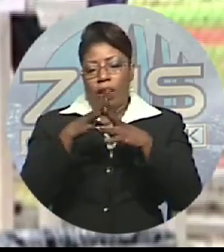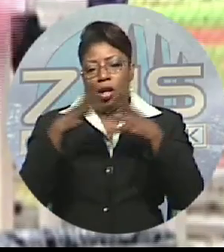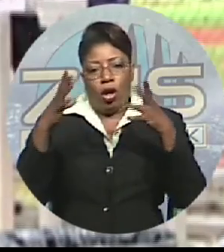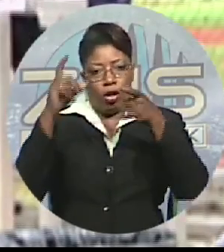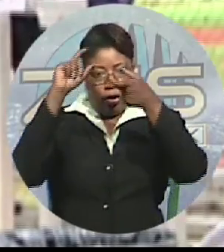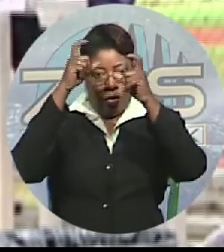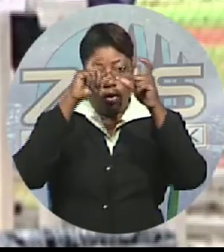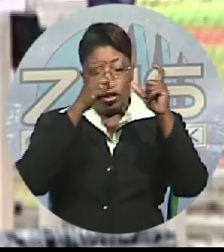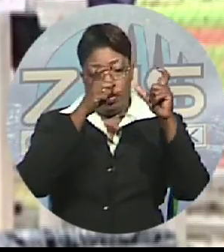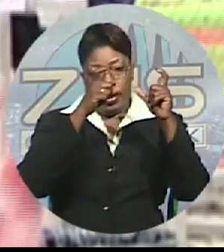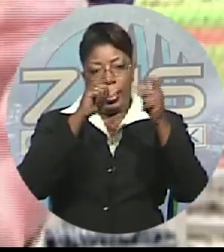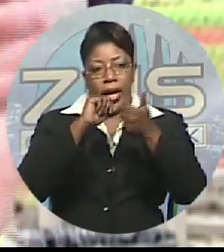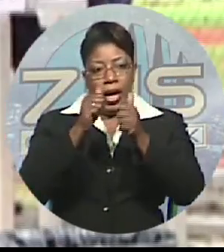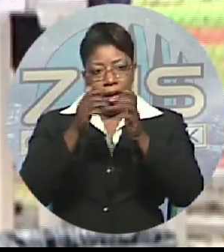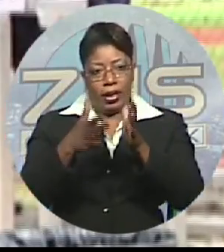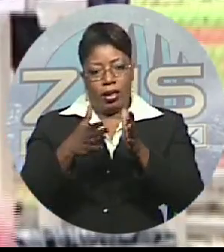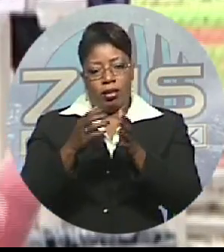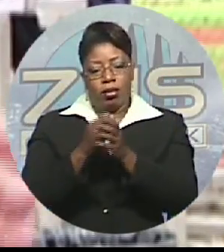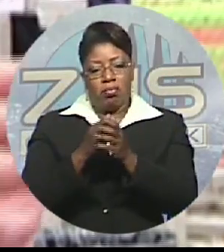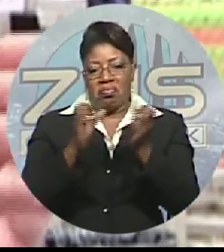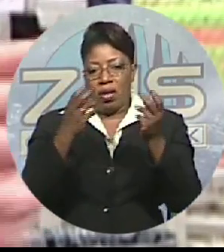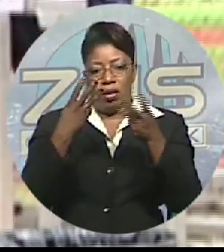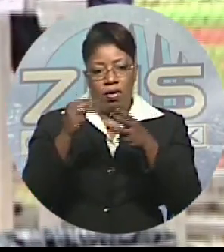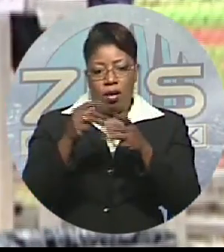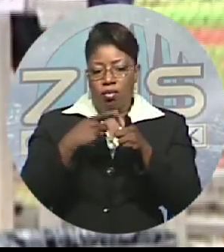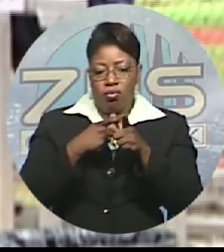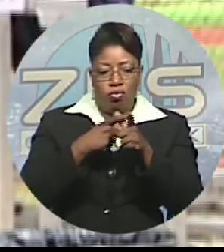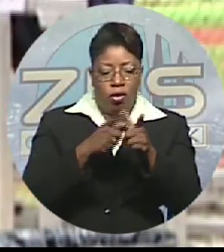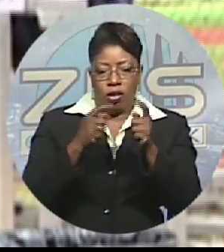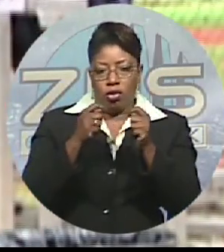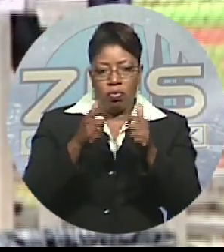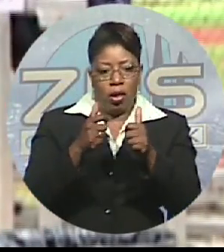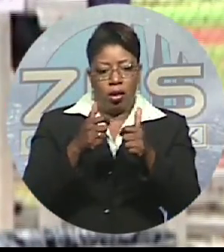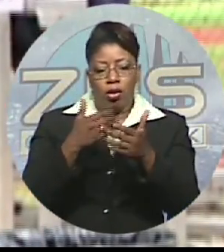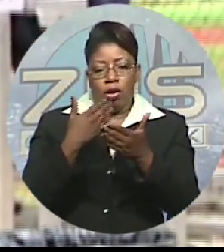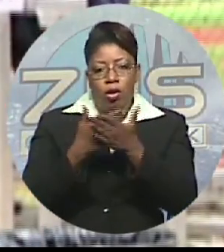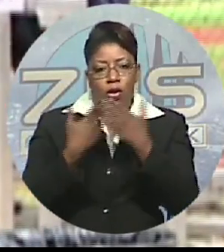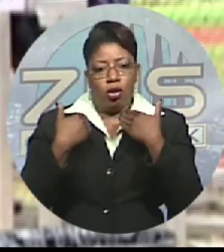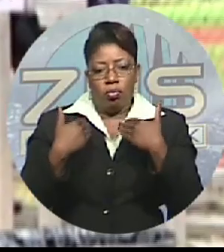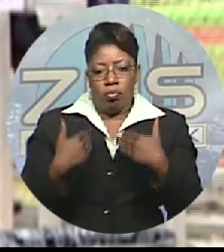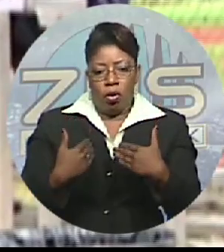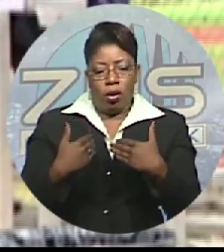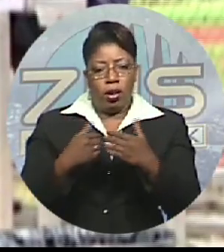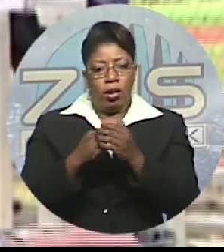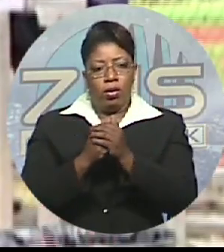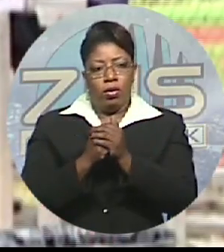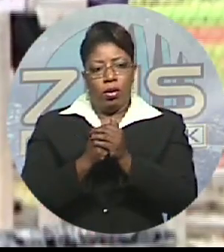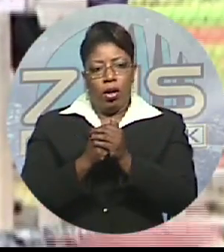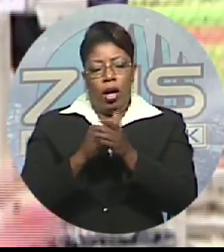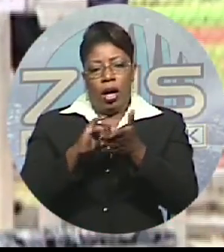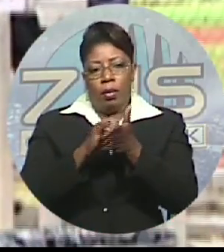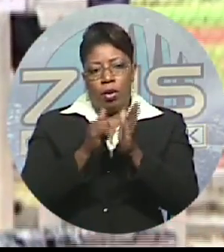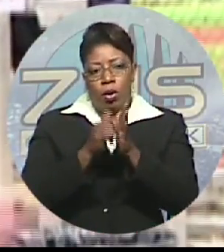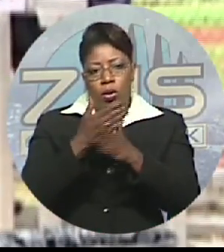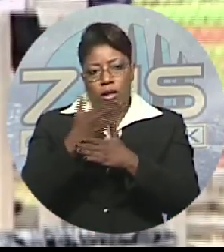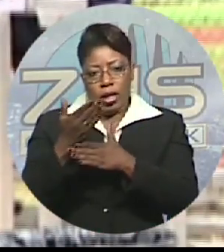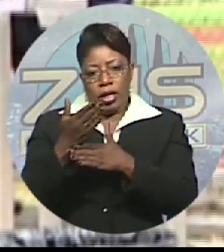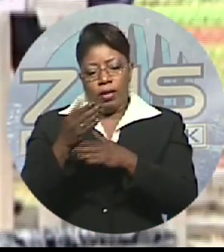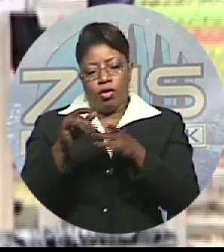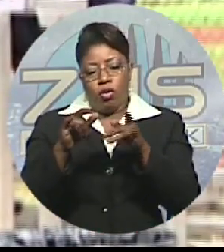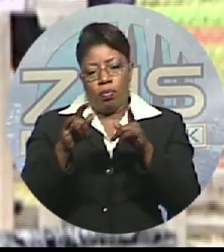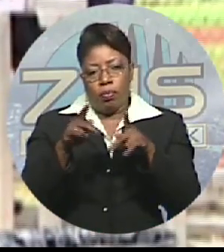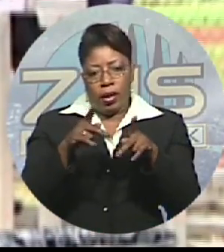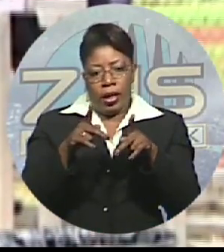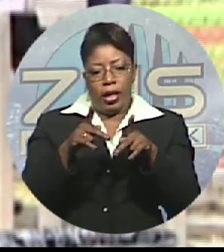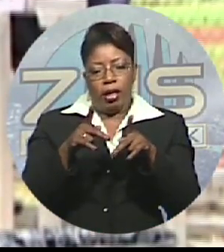lot of these kids, you know, have running speed, they're really good bodies, they have good coordination. So those things, if you start playing a lot